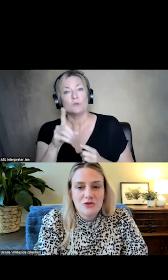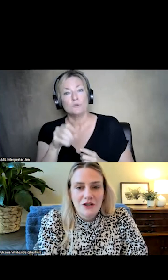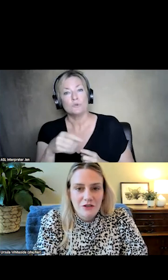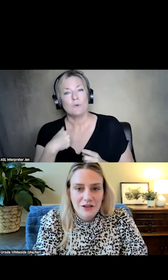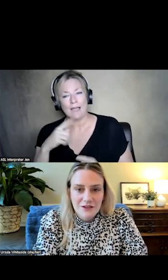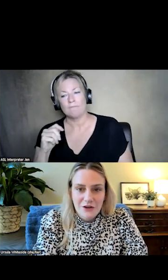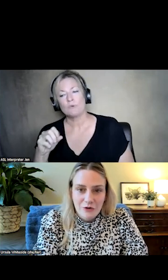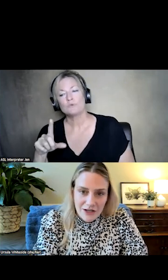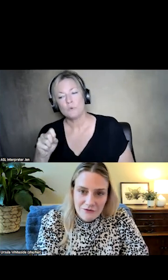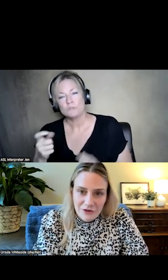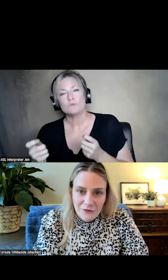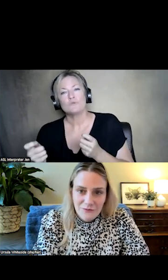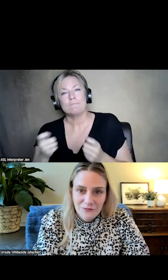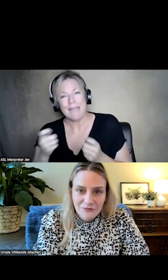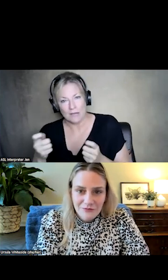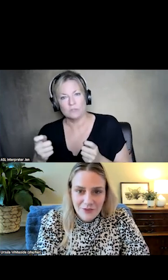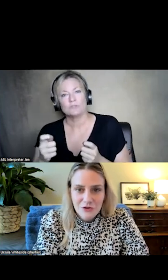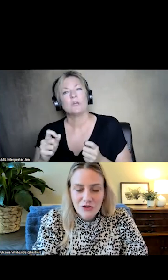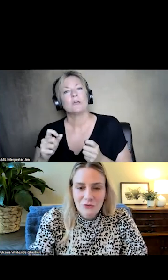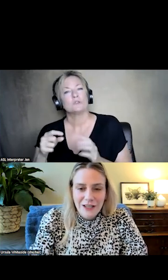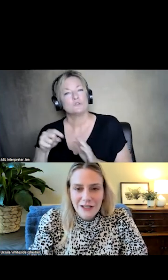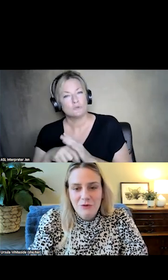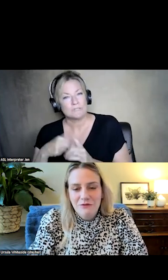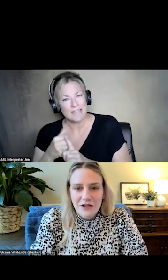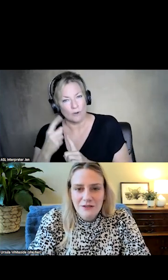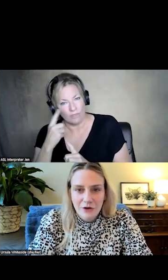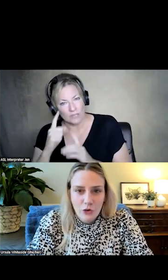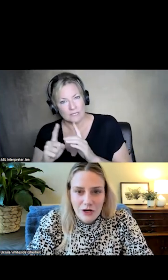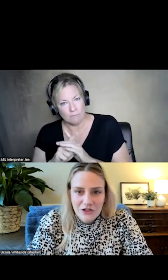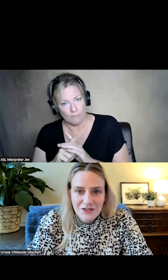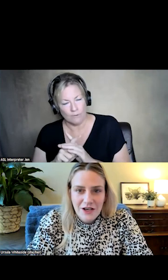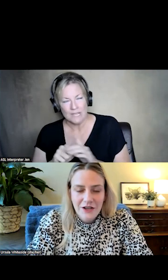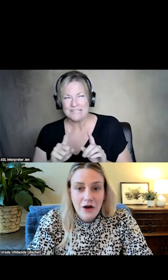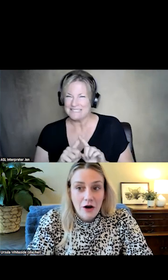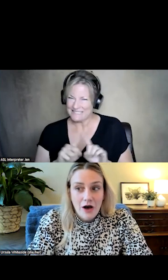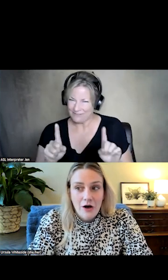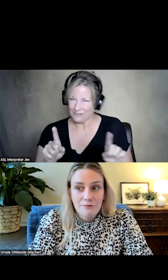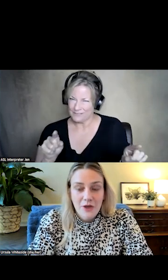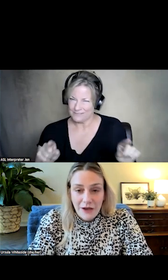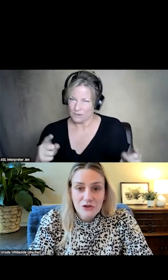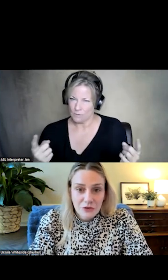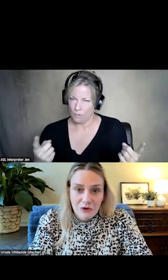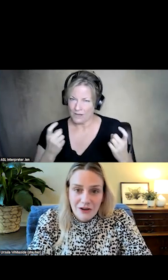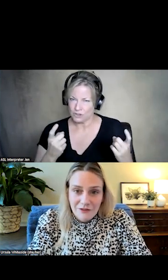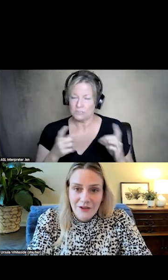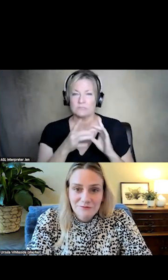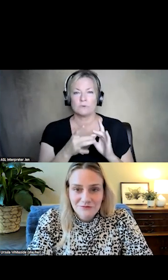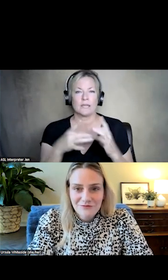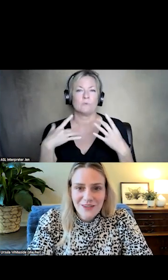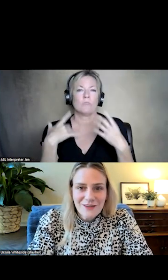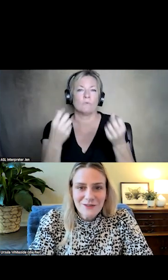manage suicidal thoughts that arise for you? Two related but very different questions that have to do with